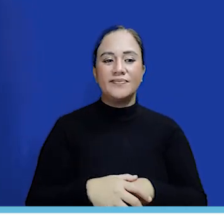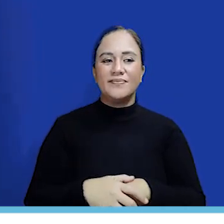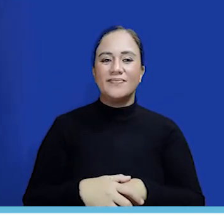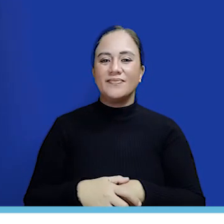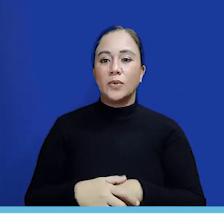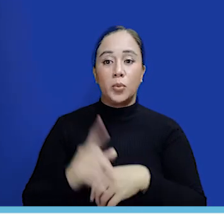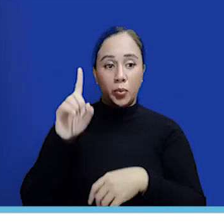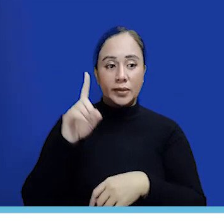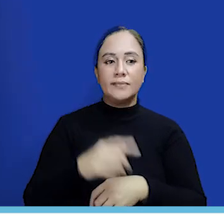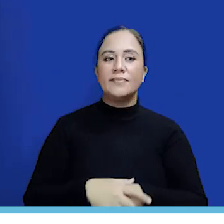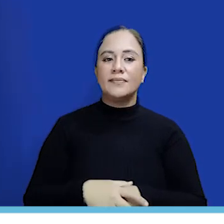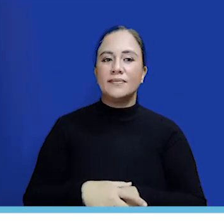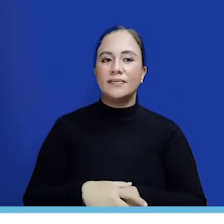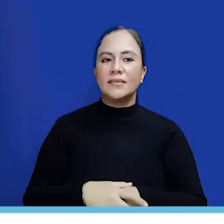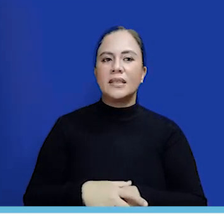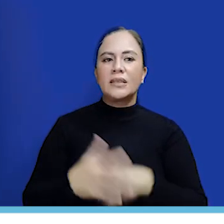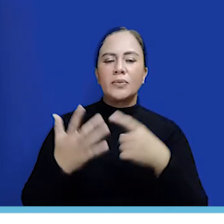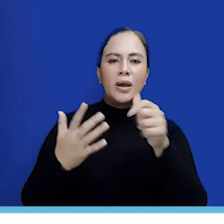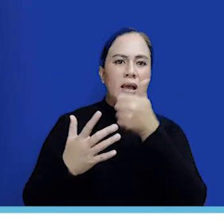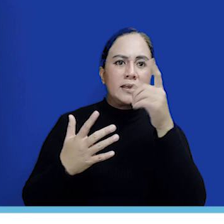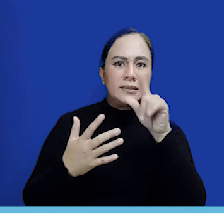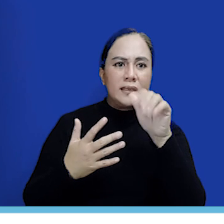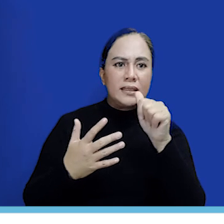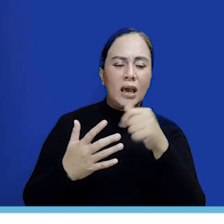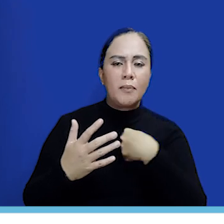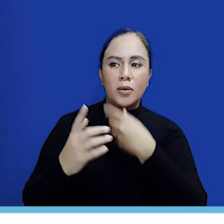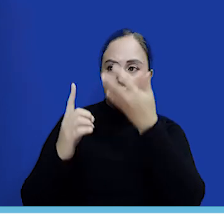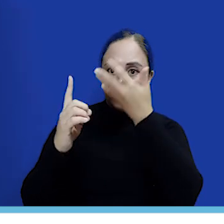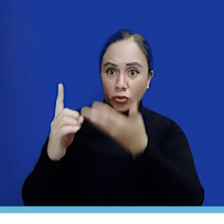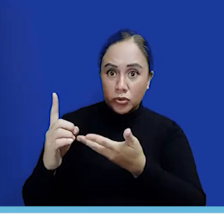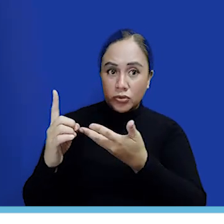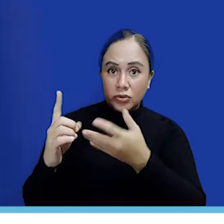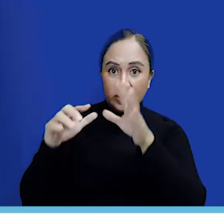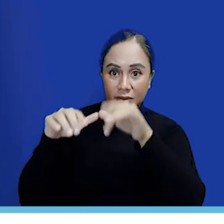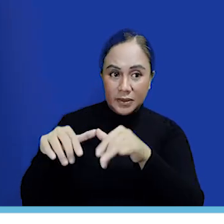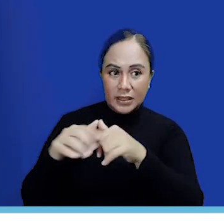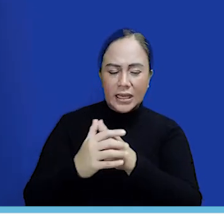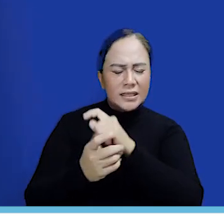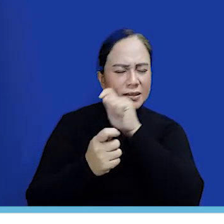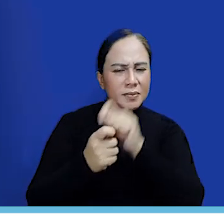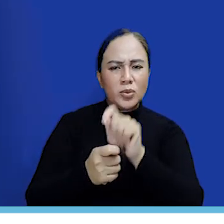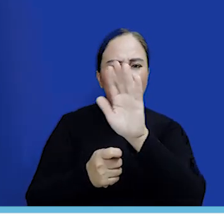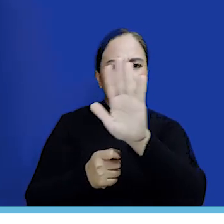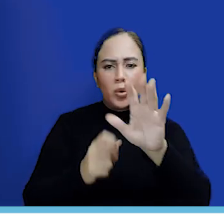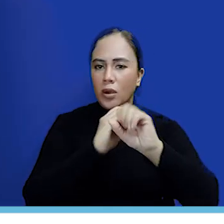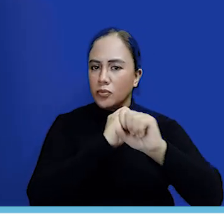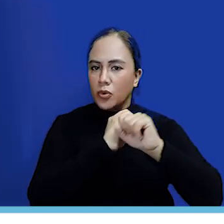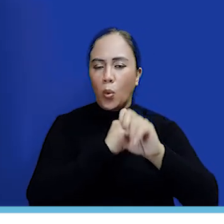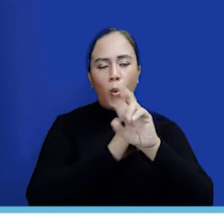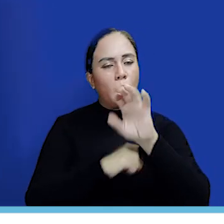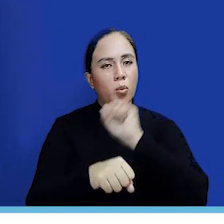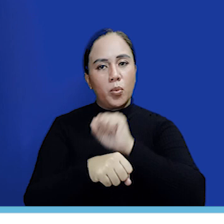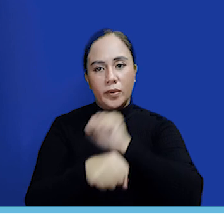4. 1. Look for any data on persons with disabilities. It can be specific to your